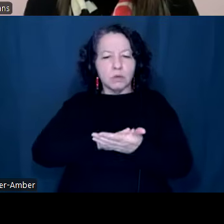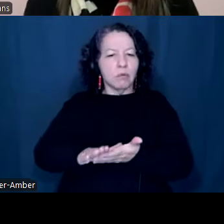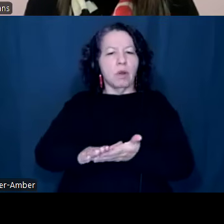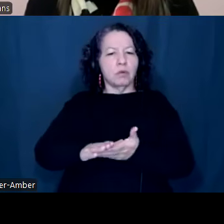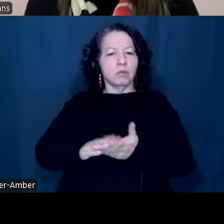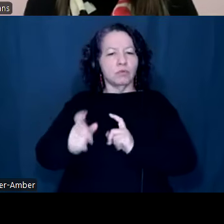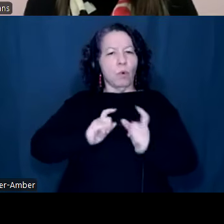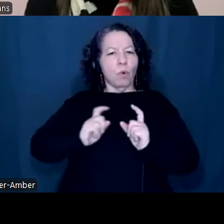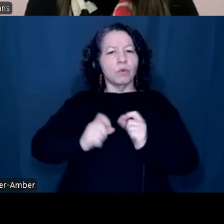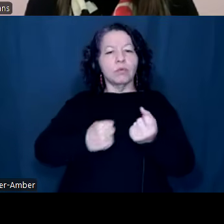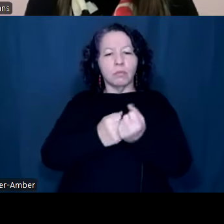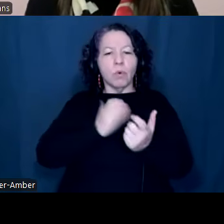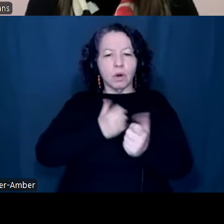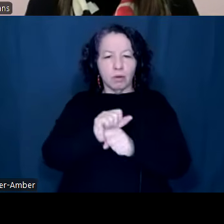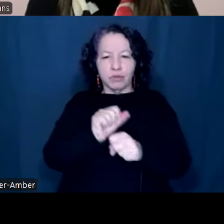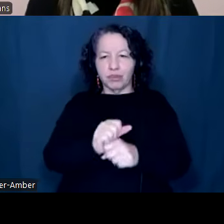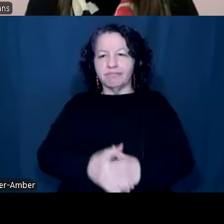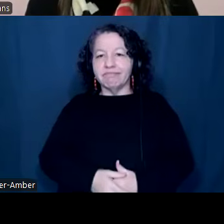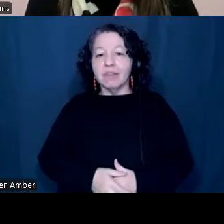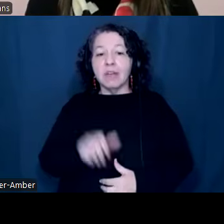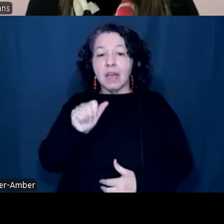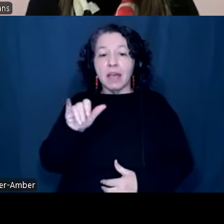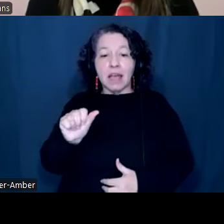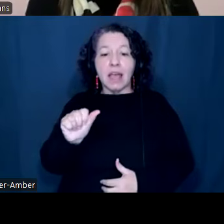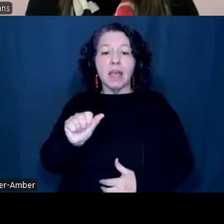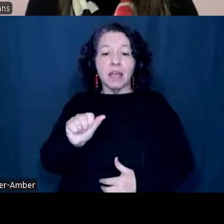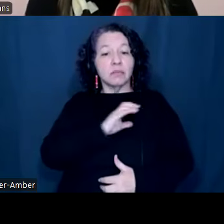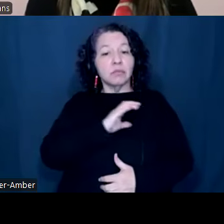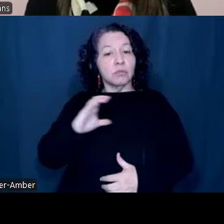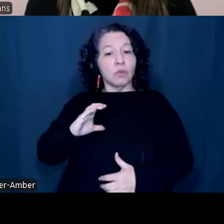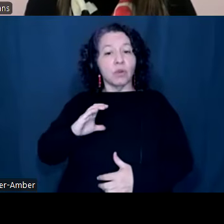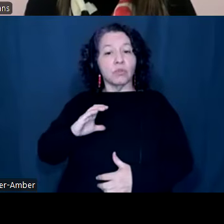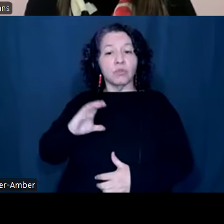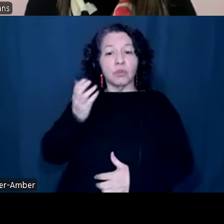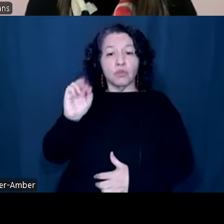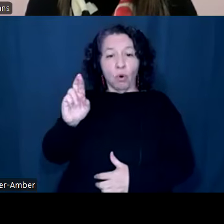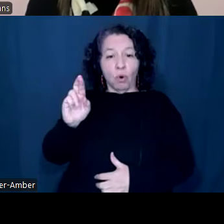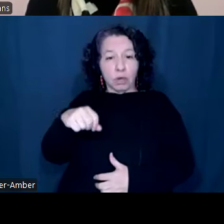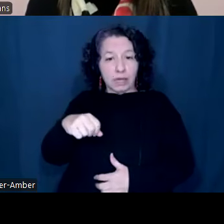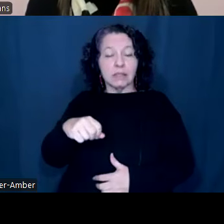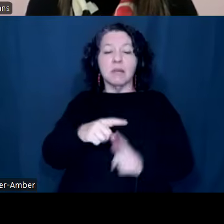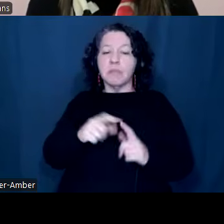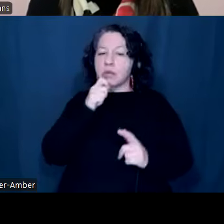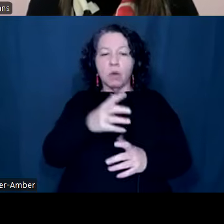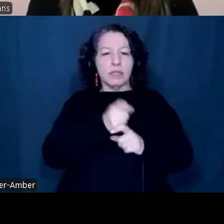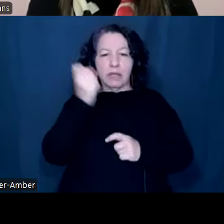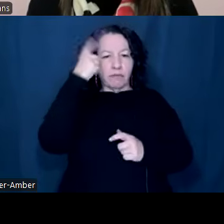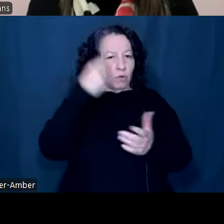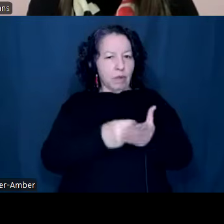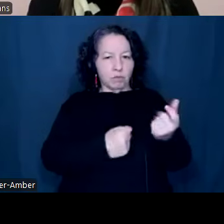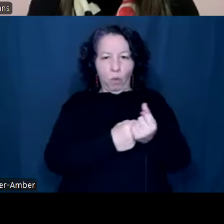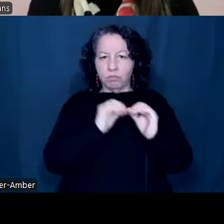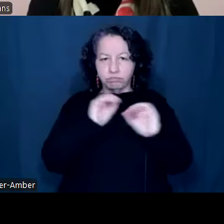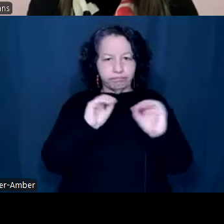to support our mission. Although the AIA is congressionally chartered, it does not receive federal funds, and we rely on the